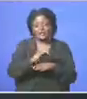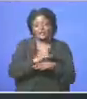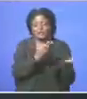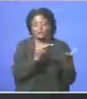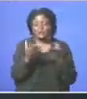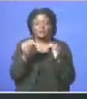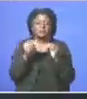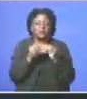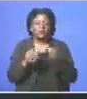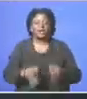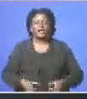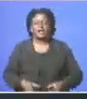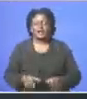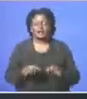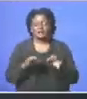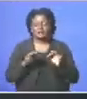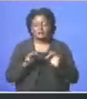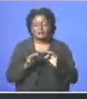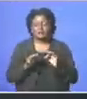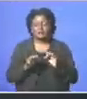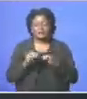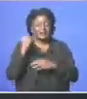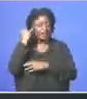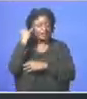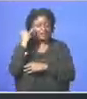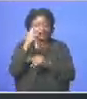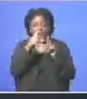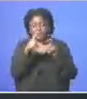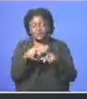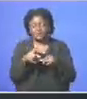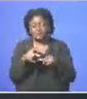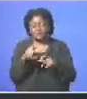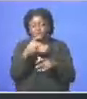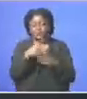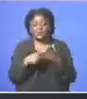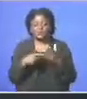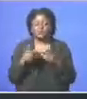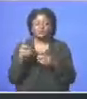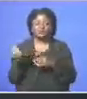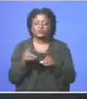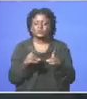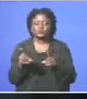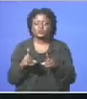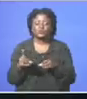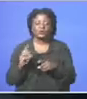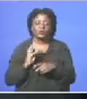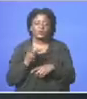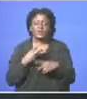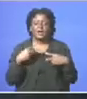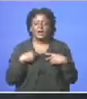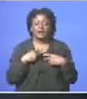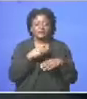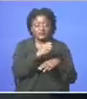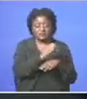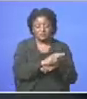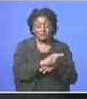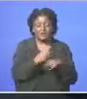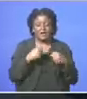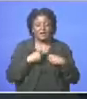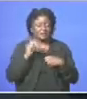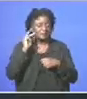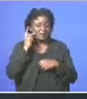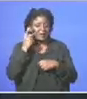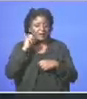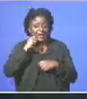life to Acklins. And the idea was asked, the question was asked, what is it do we have? Milutra have Pineapple Fest, Andros has